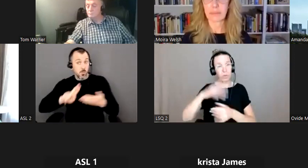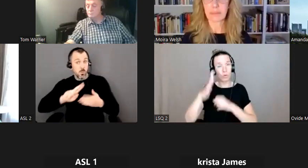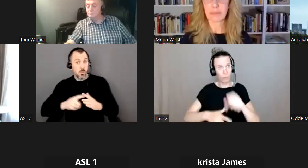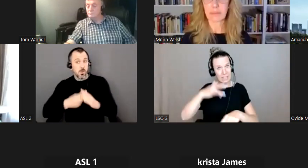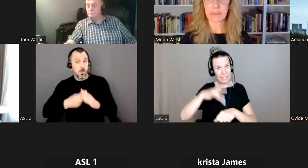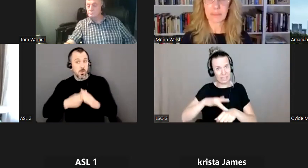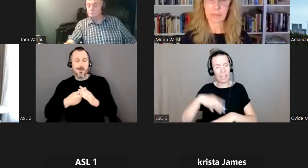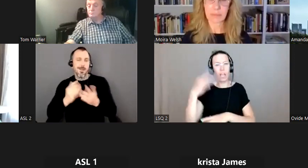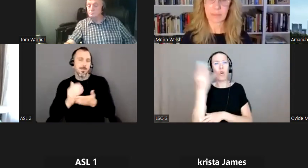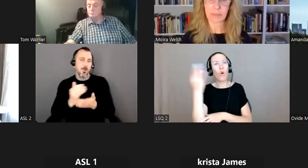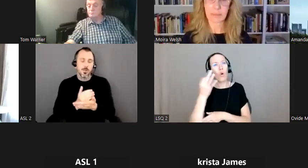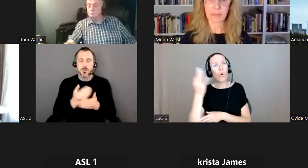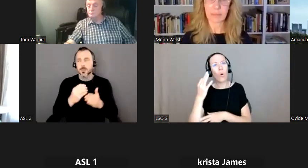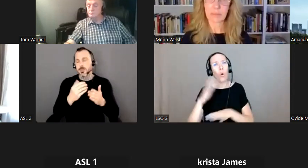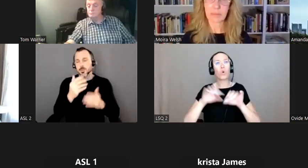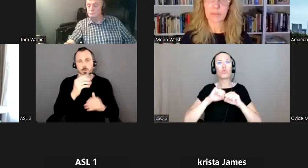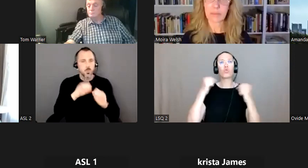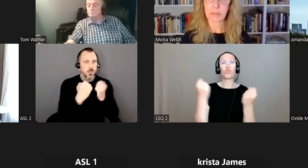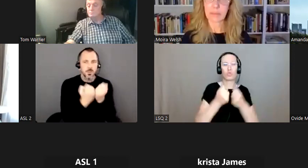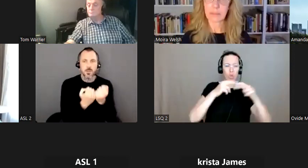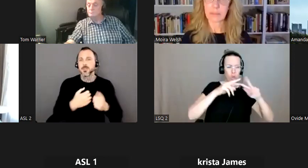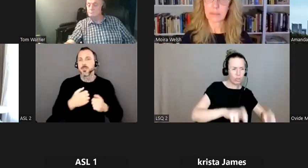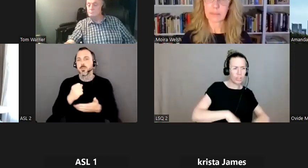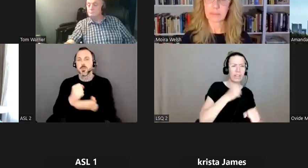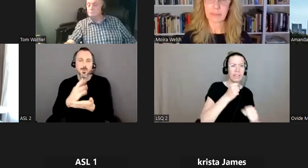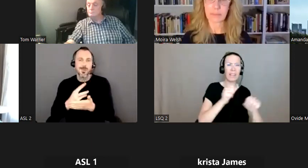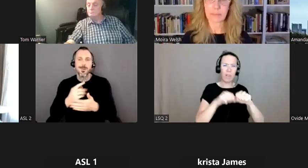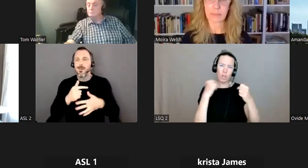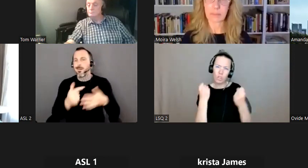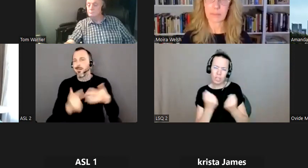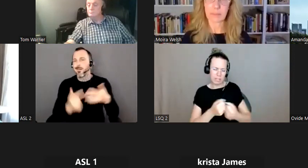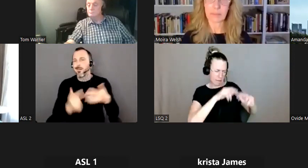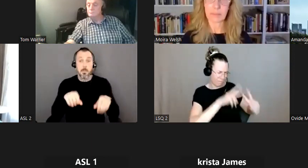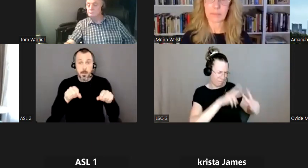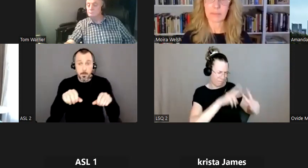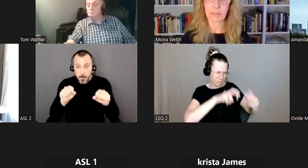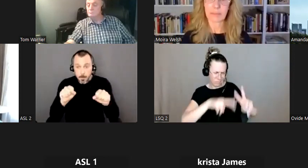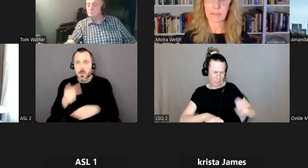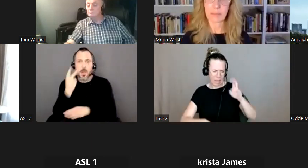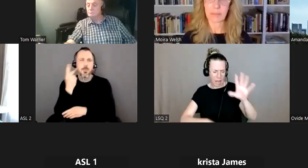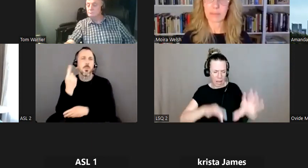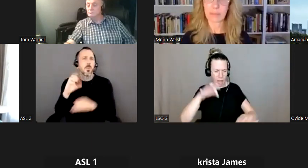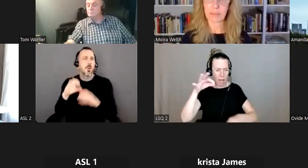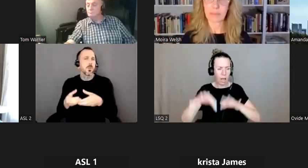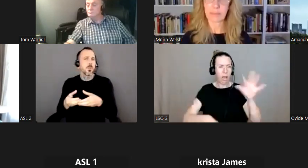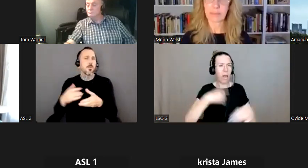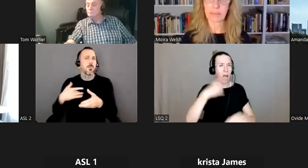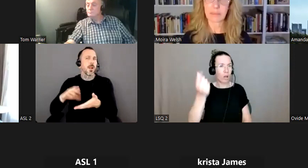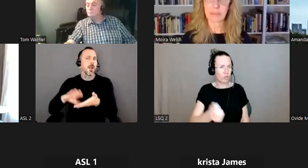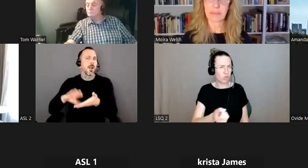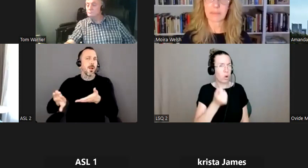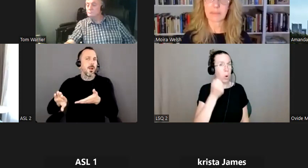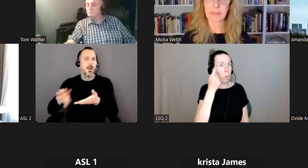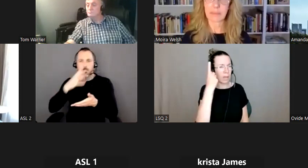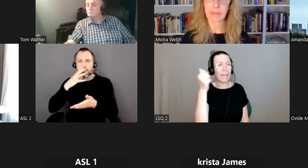work, sociology, etc., I started realizing that one of the under-recognized groups was really older women, and